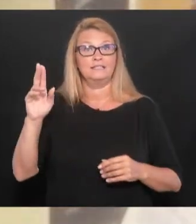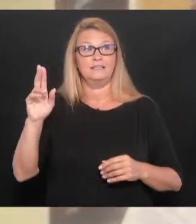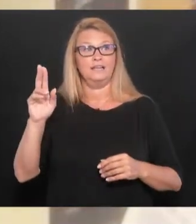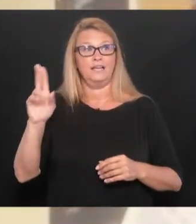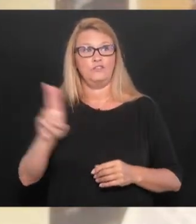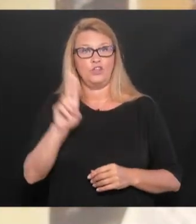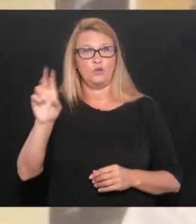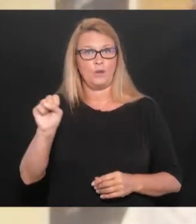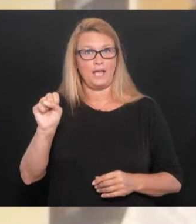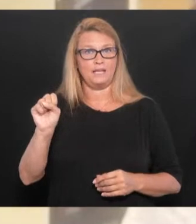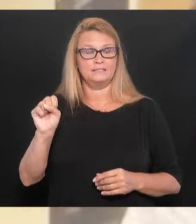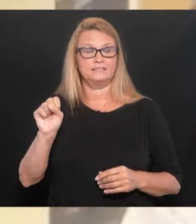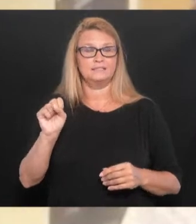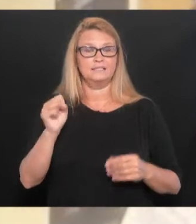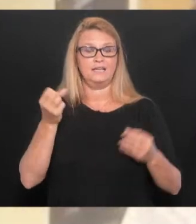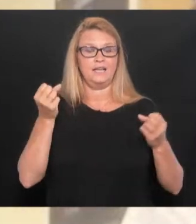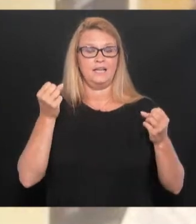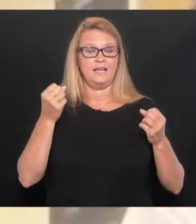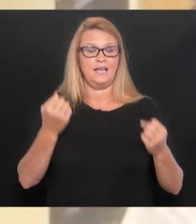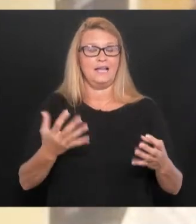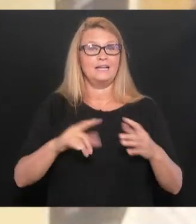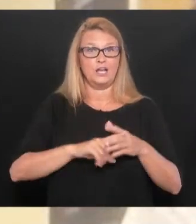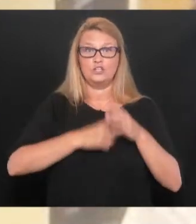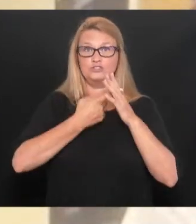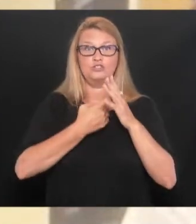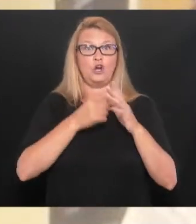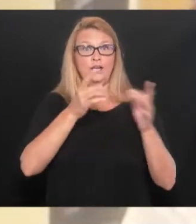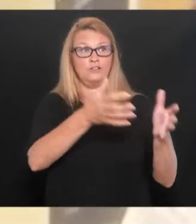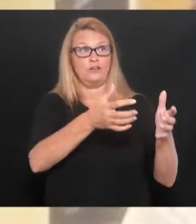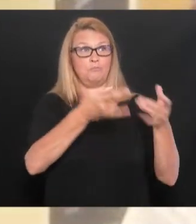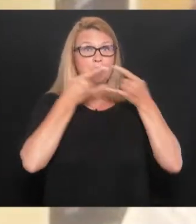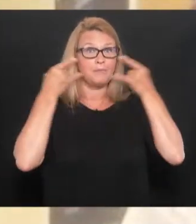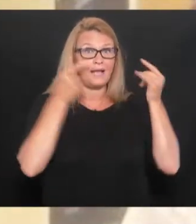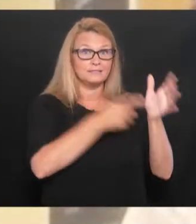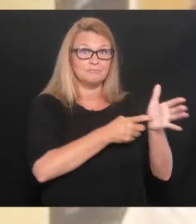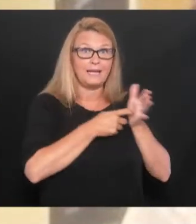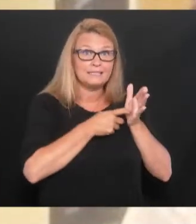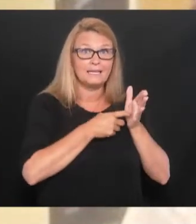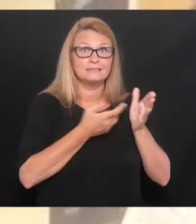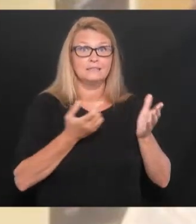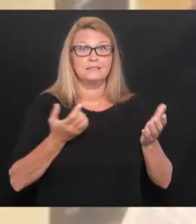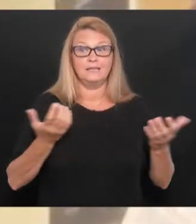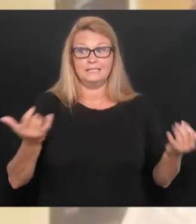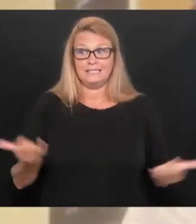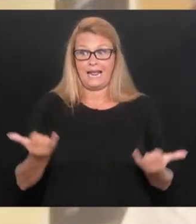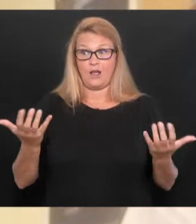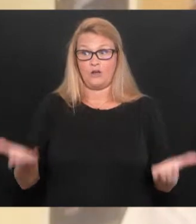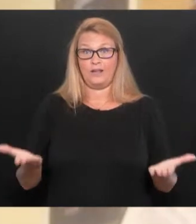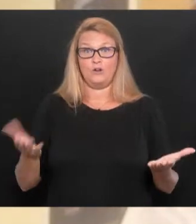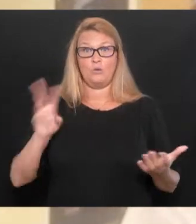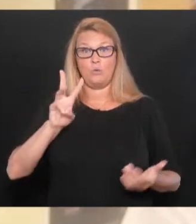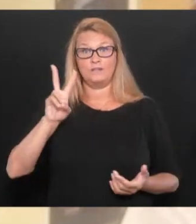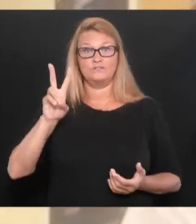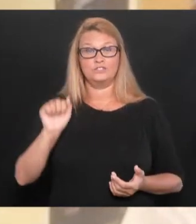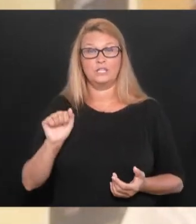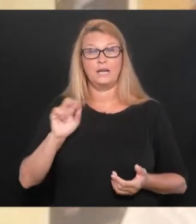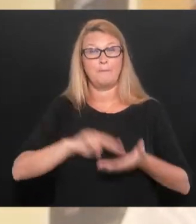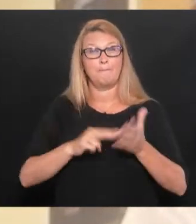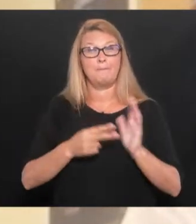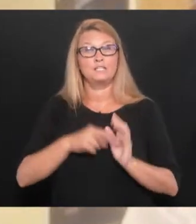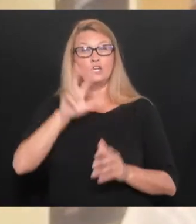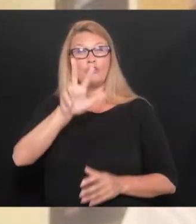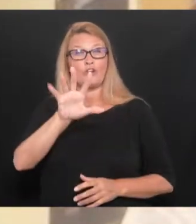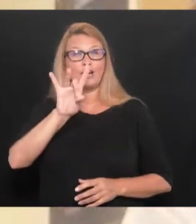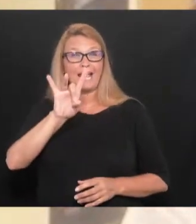are following through with reinstating mask mandates. And if you translate that to West Virginia, that would apply to 38 of the